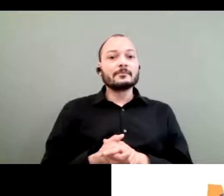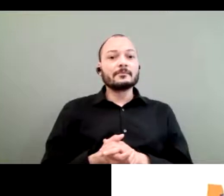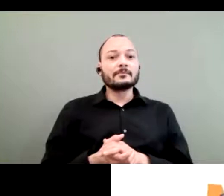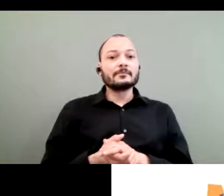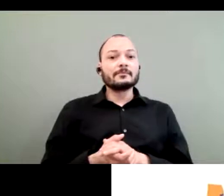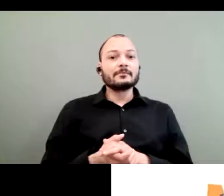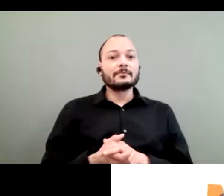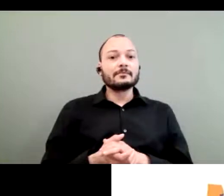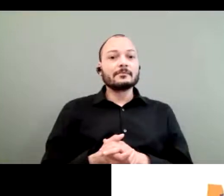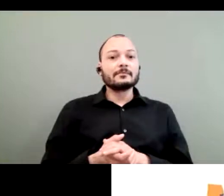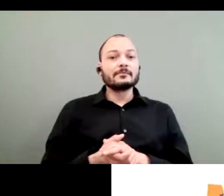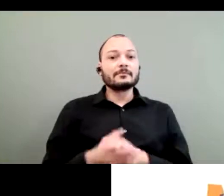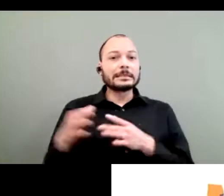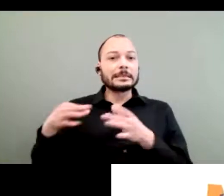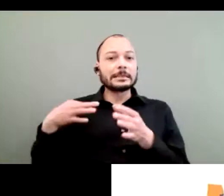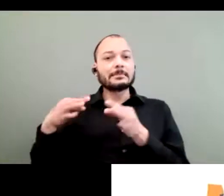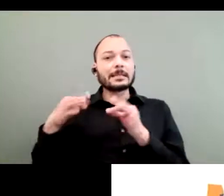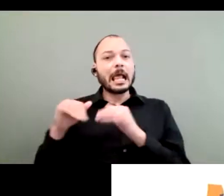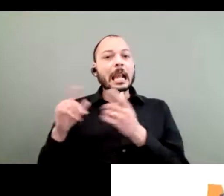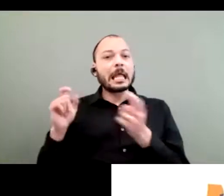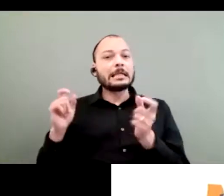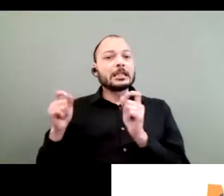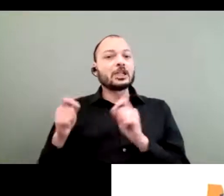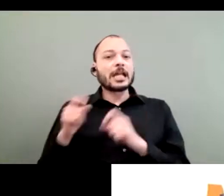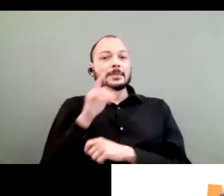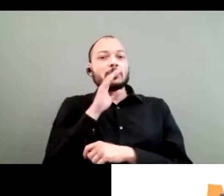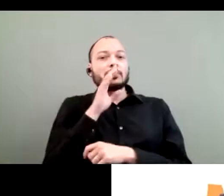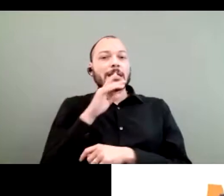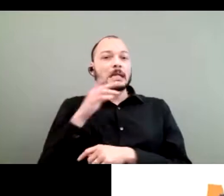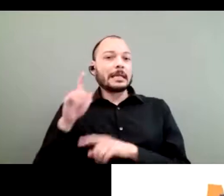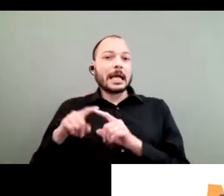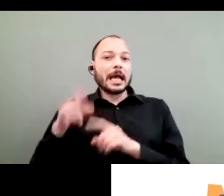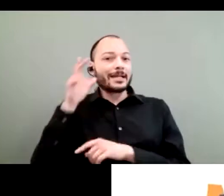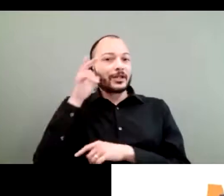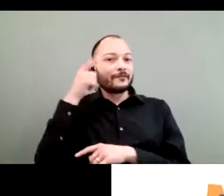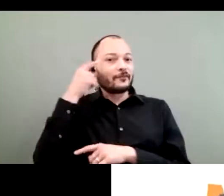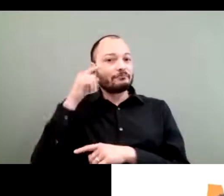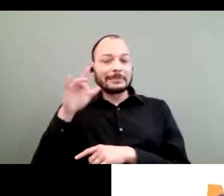instead of English, everyone might be able to hear you.